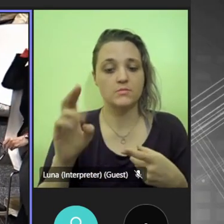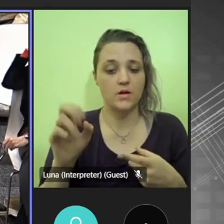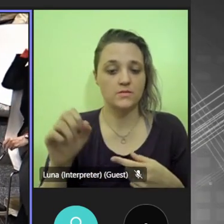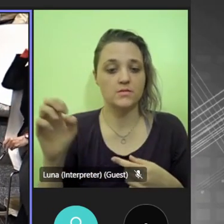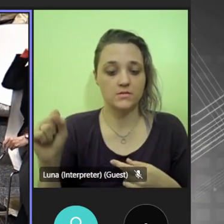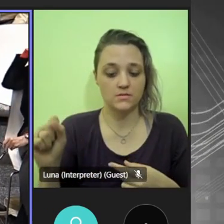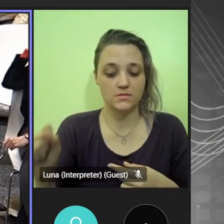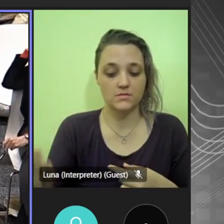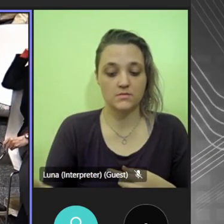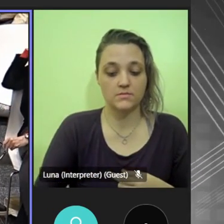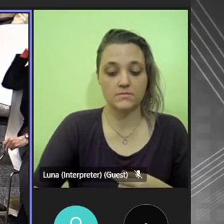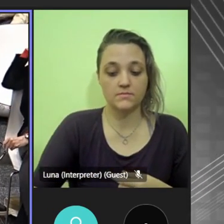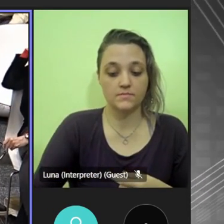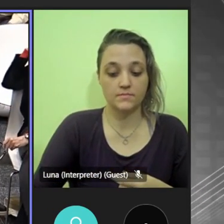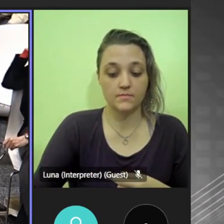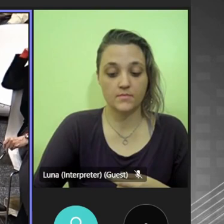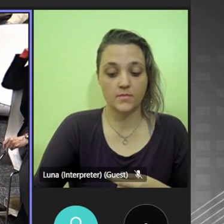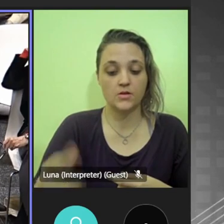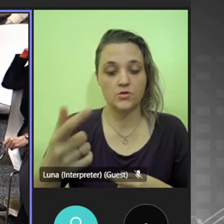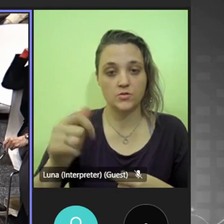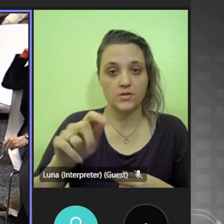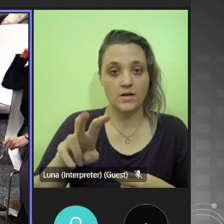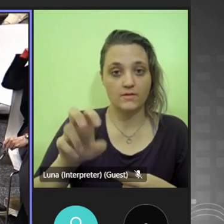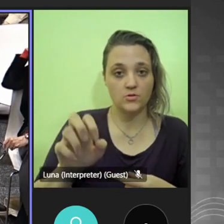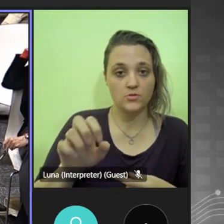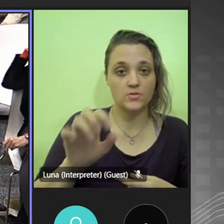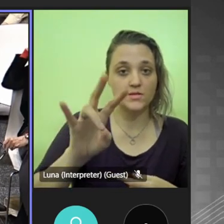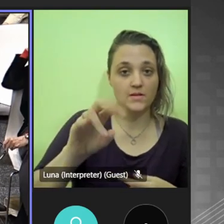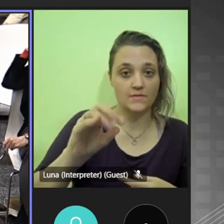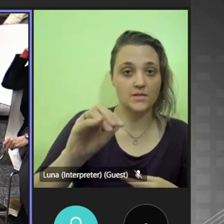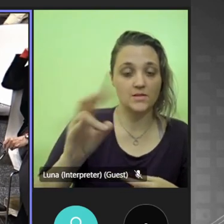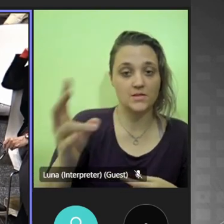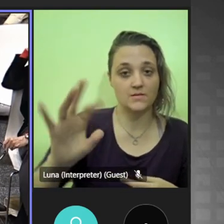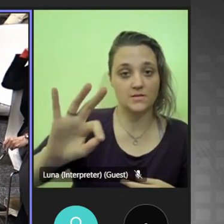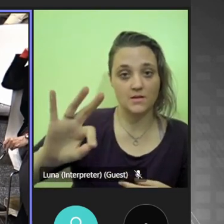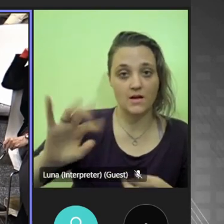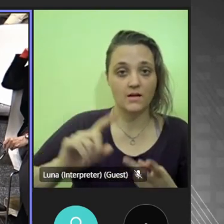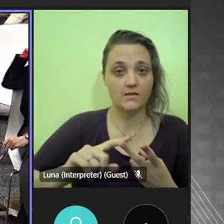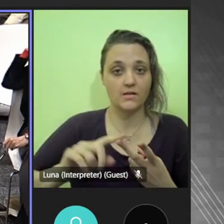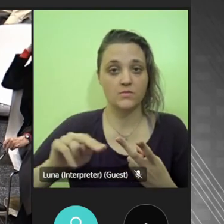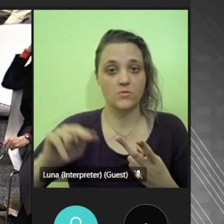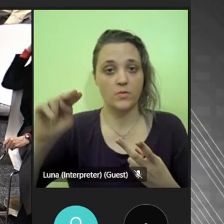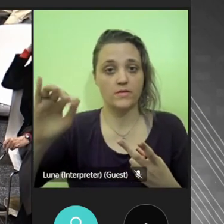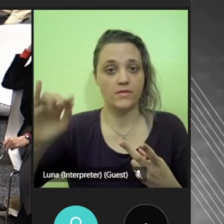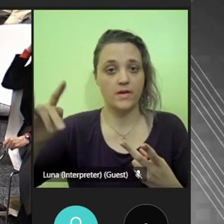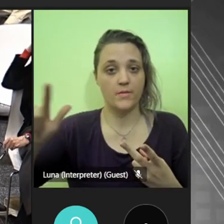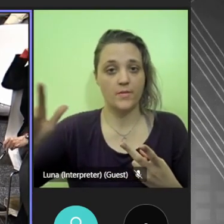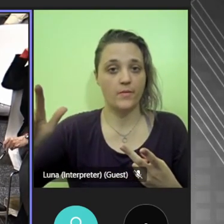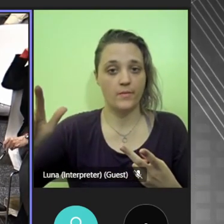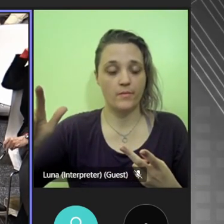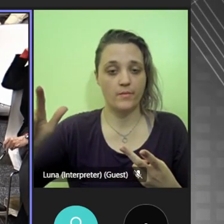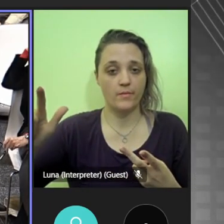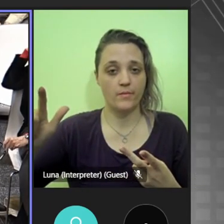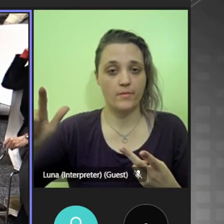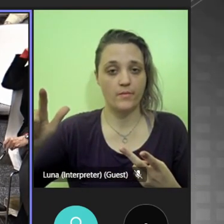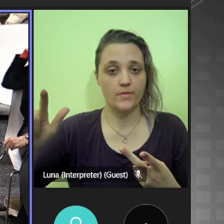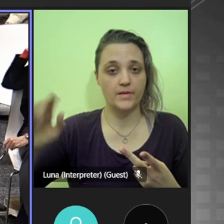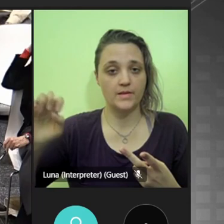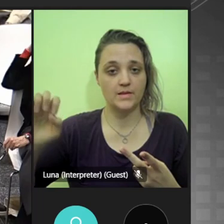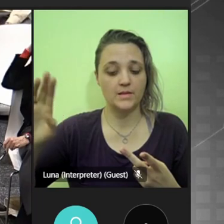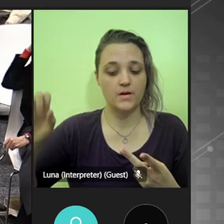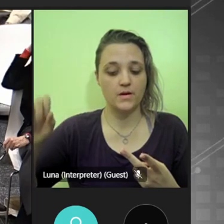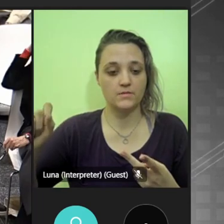to cross buses to Georgia Avenue 70, 79, and the North Capitol